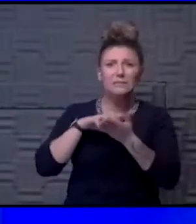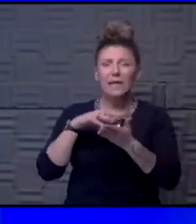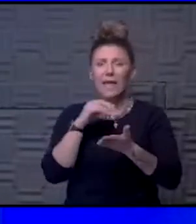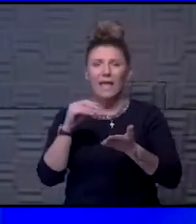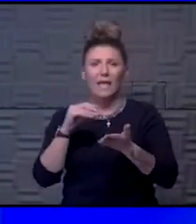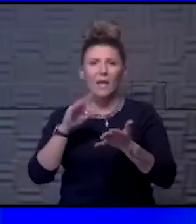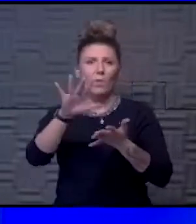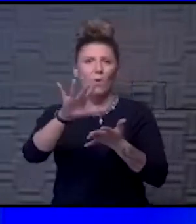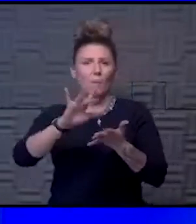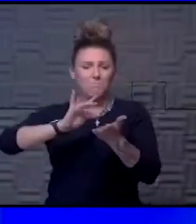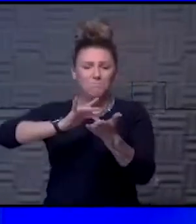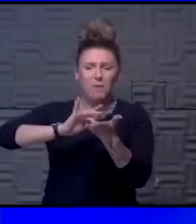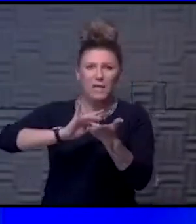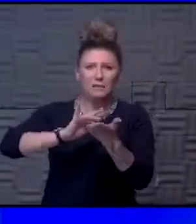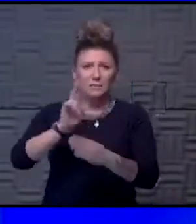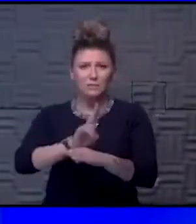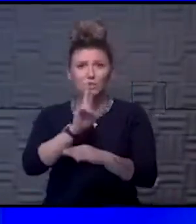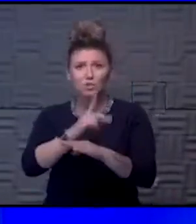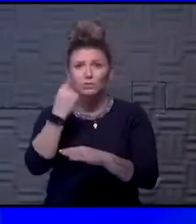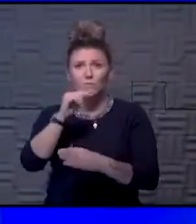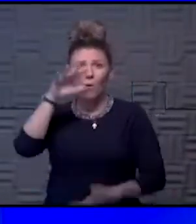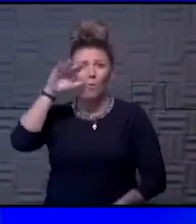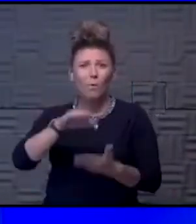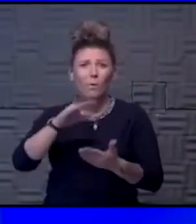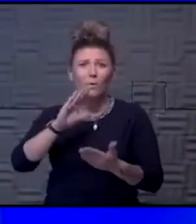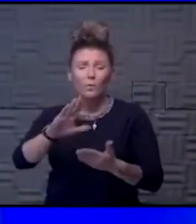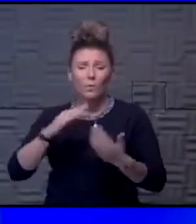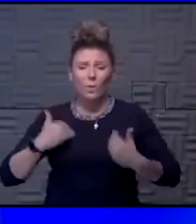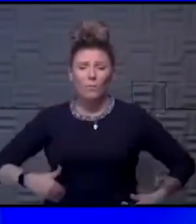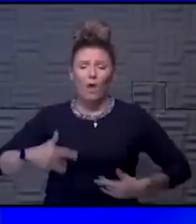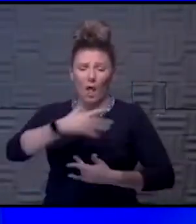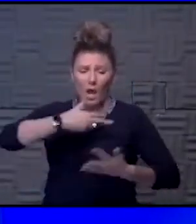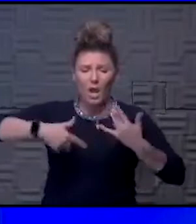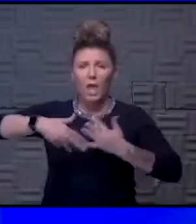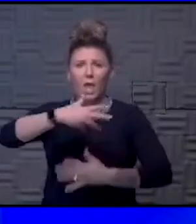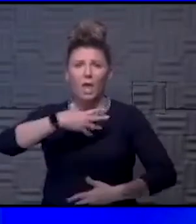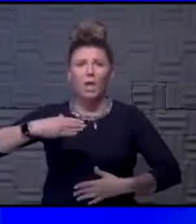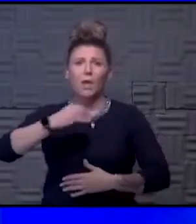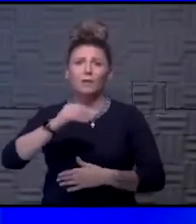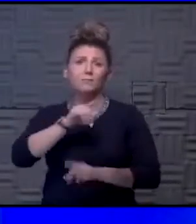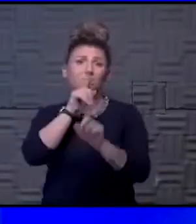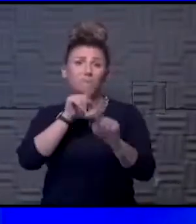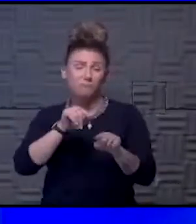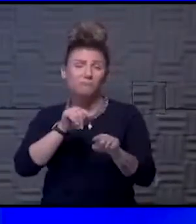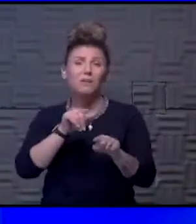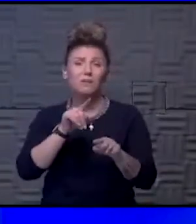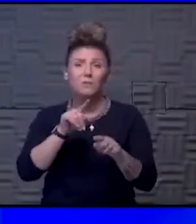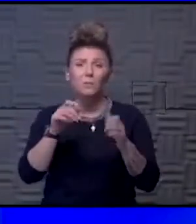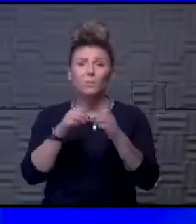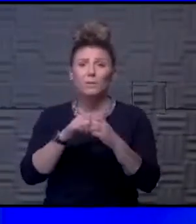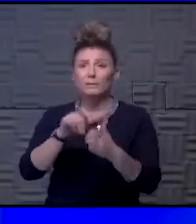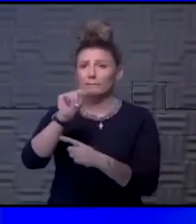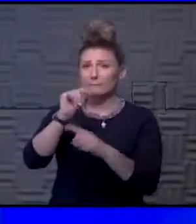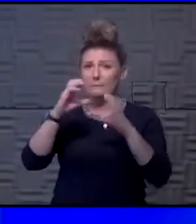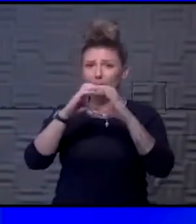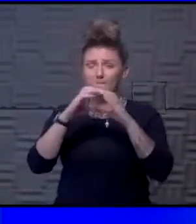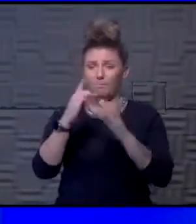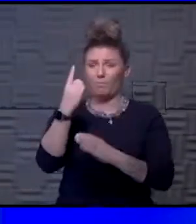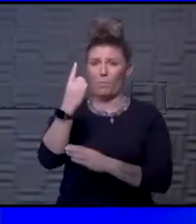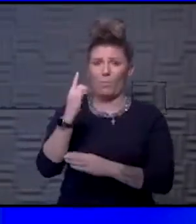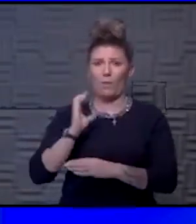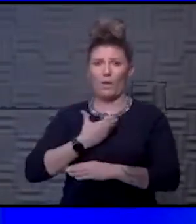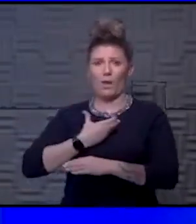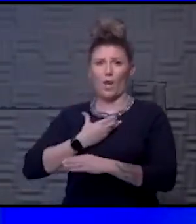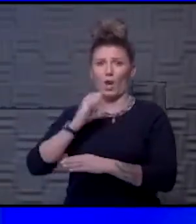decrease your immune system, that can have effects on the T-cell response as well. We know one of our colleagues just wrote